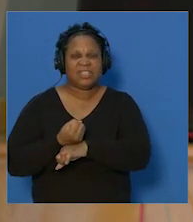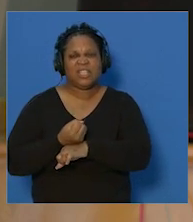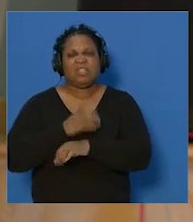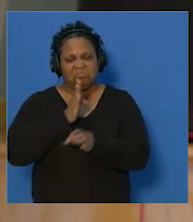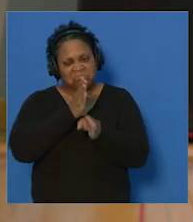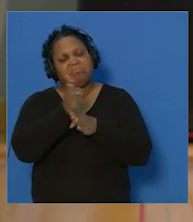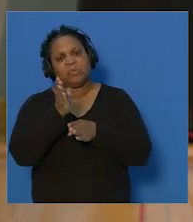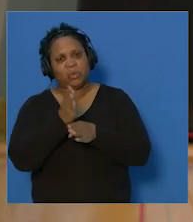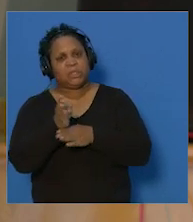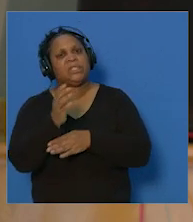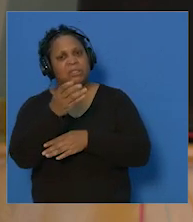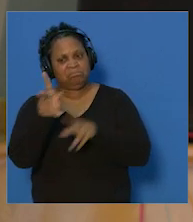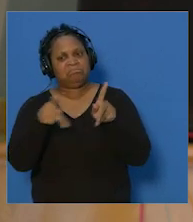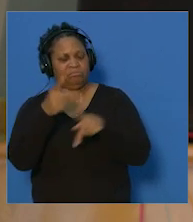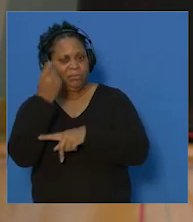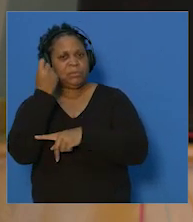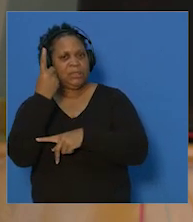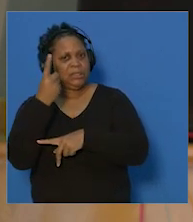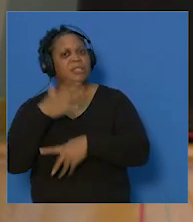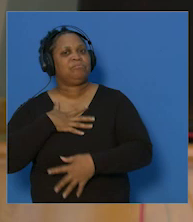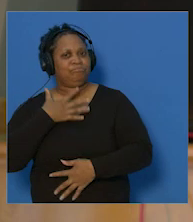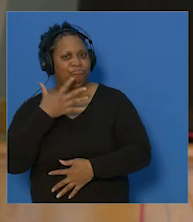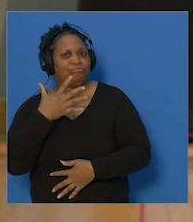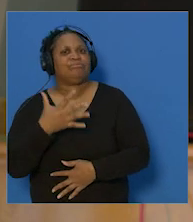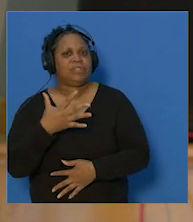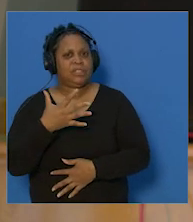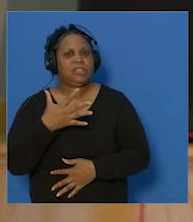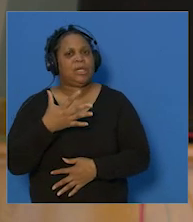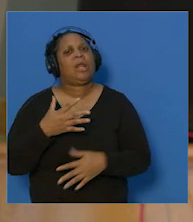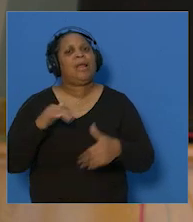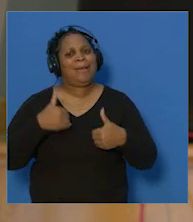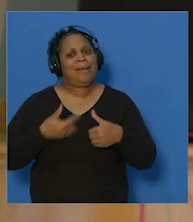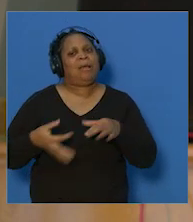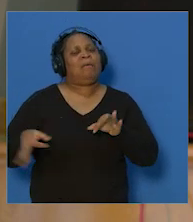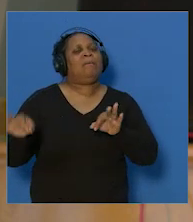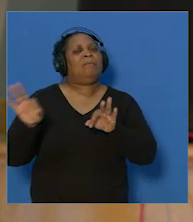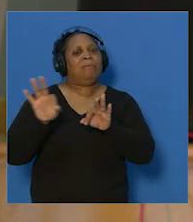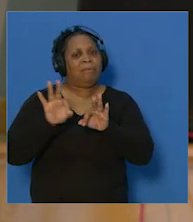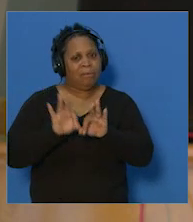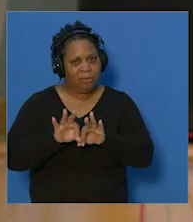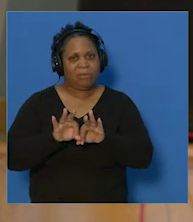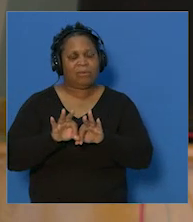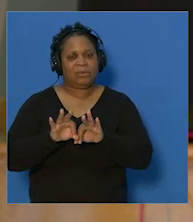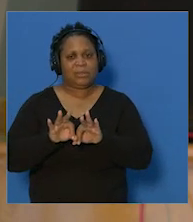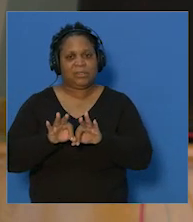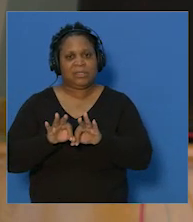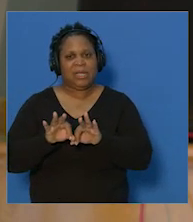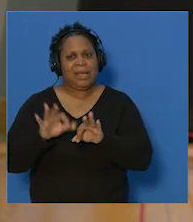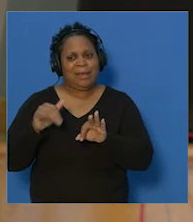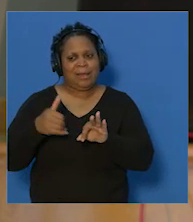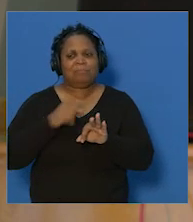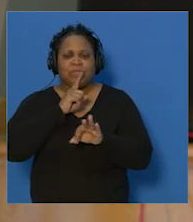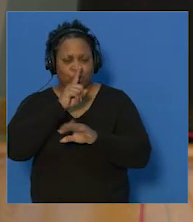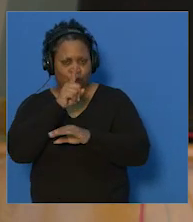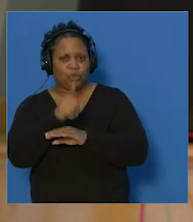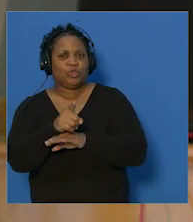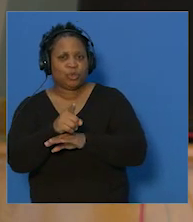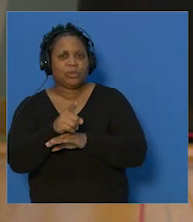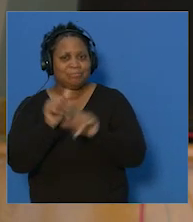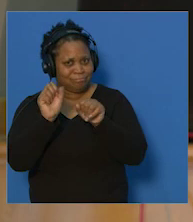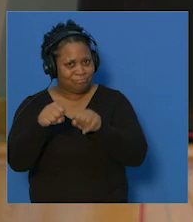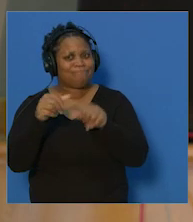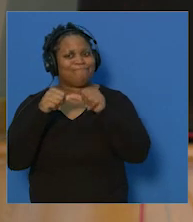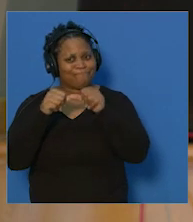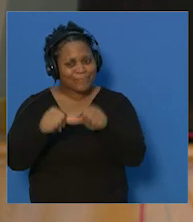most people understand and appreciate the significance of the measures and the significance of ensuring that we continue